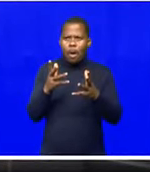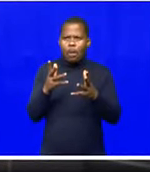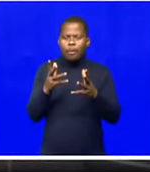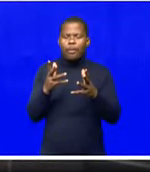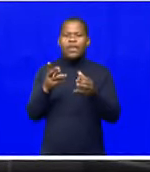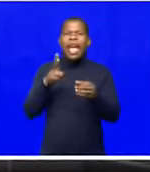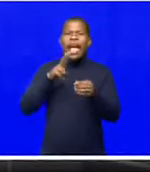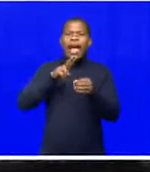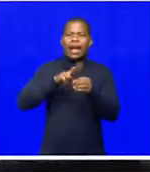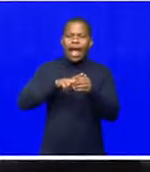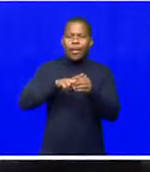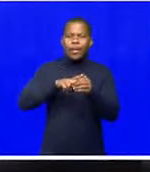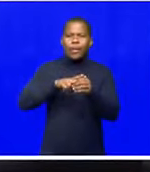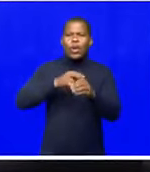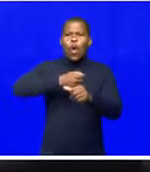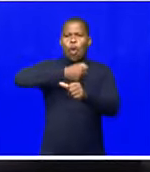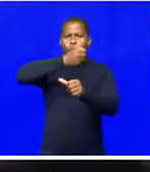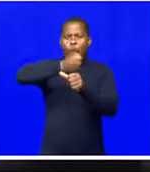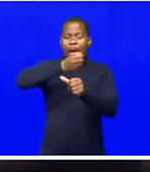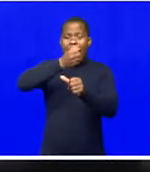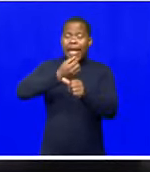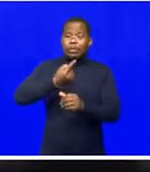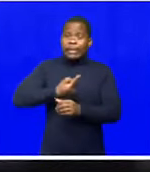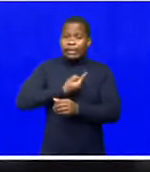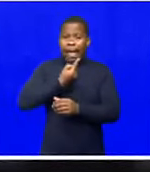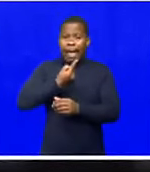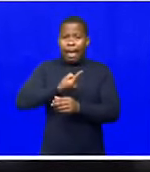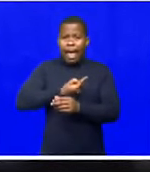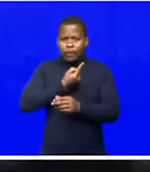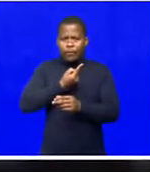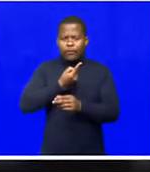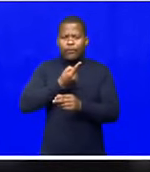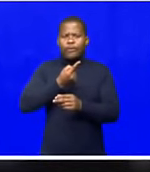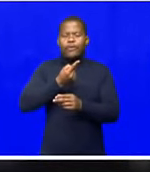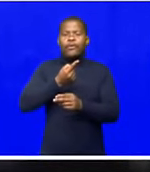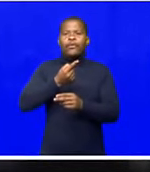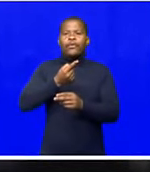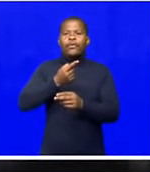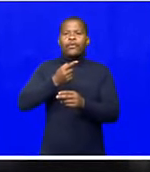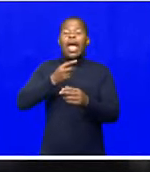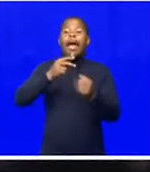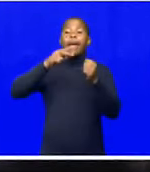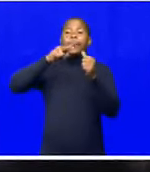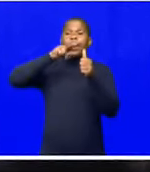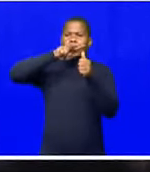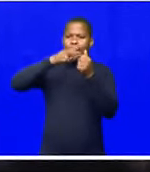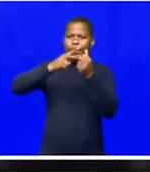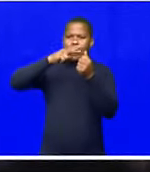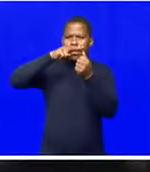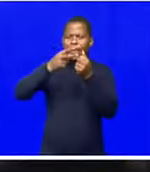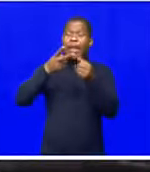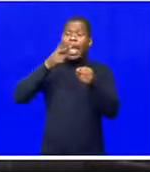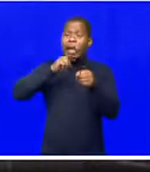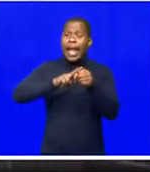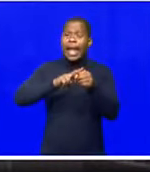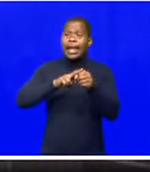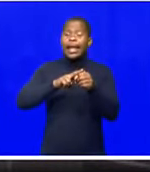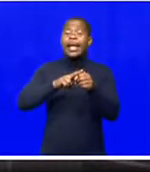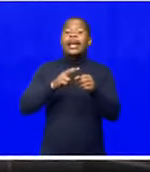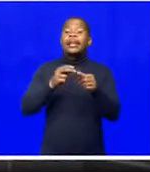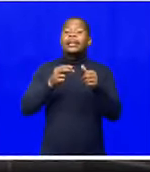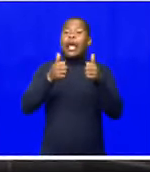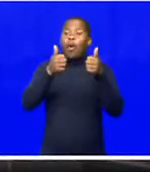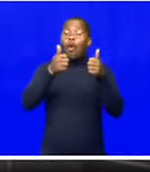a professional engineer yourself. And we are lucky that the sacrament is going to be hosted by somebody